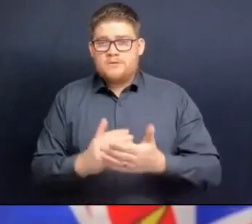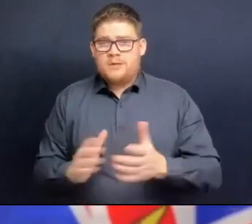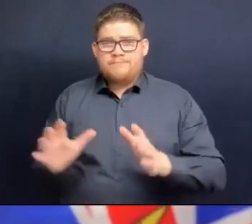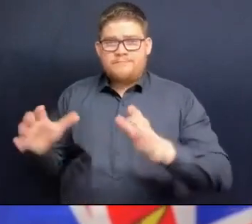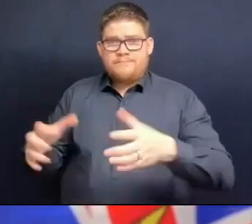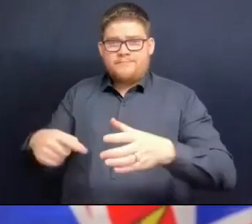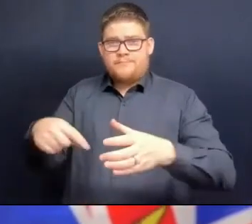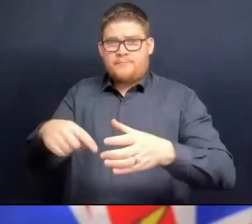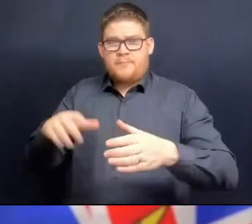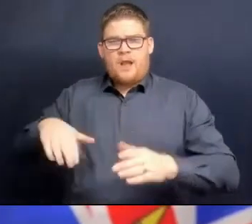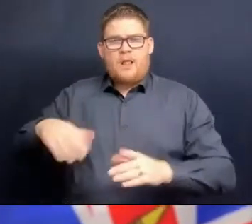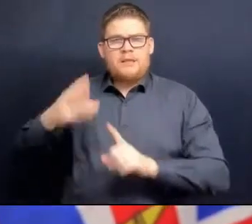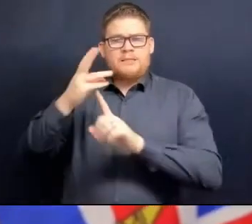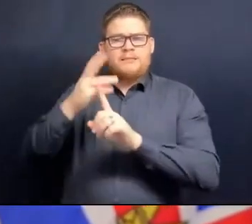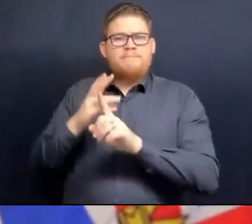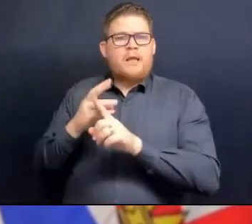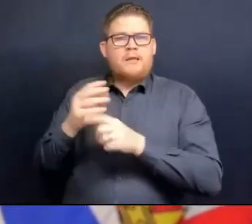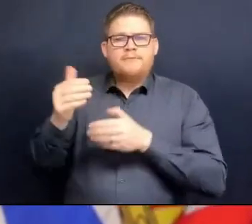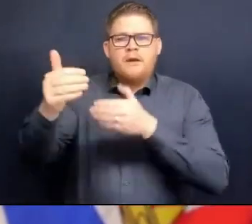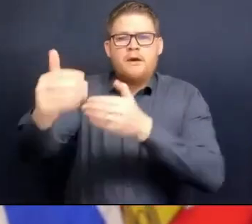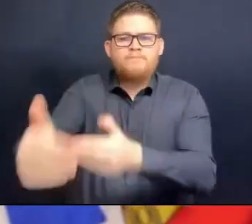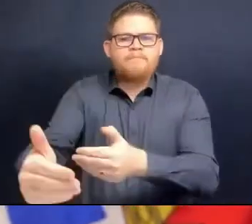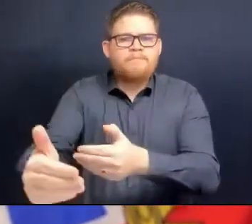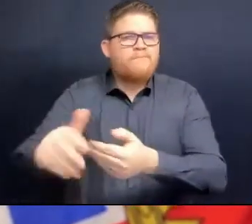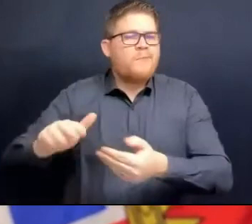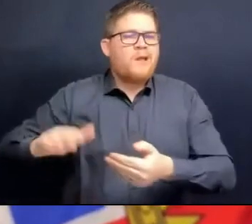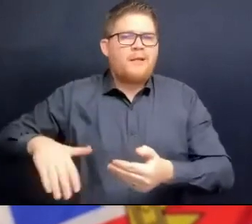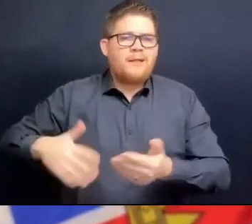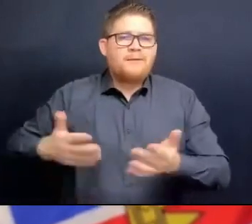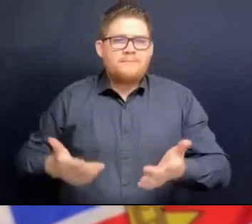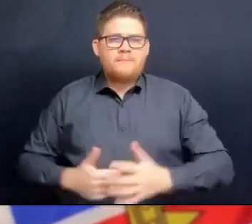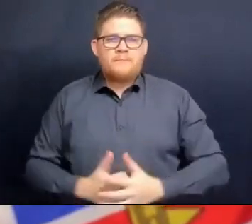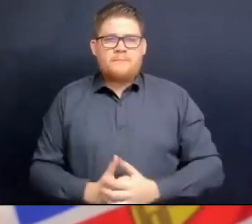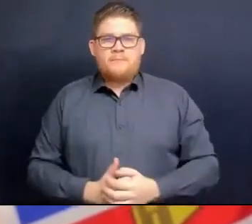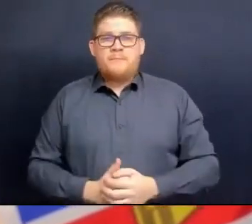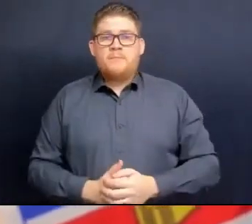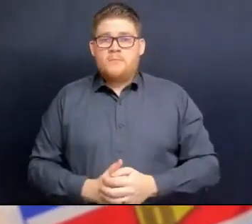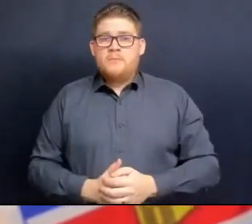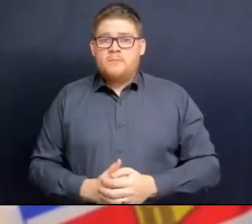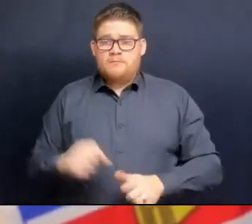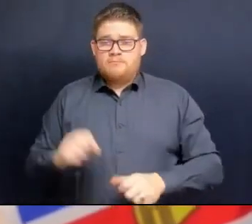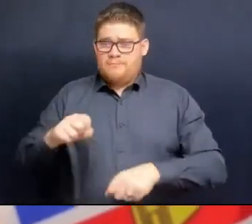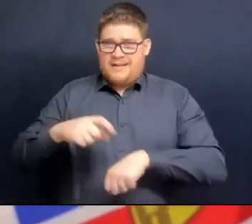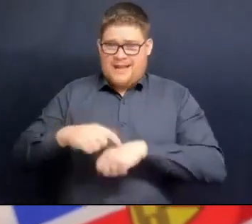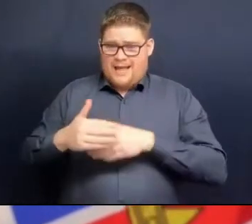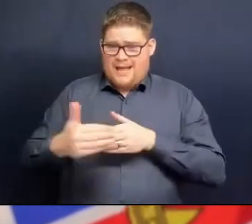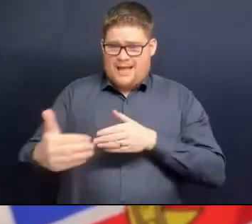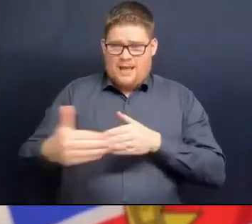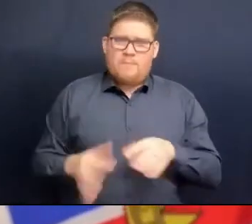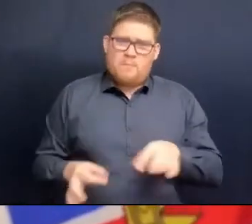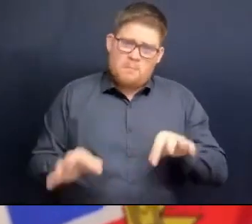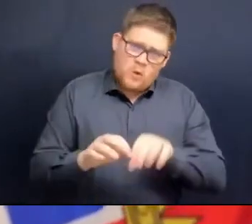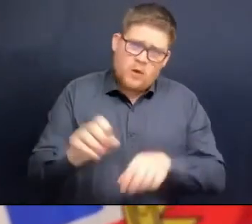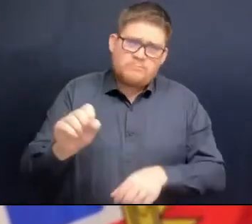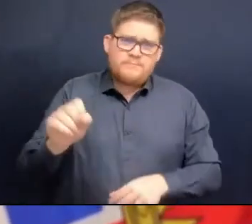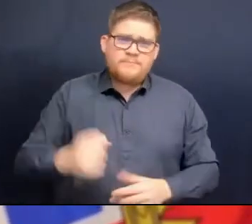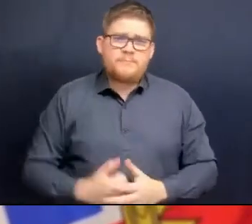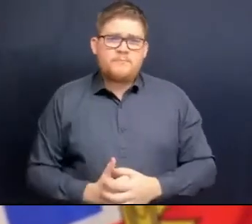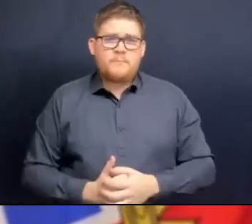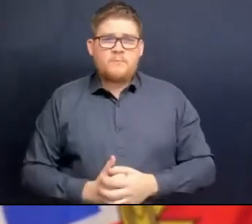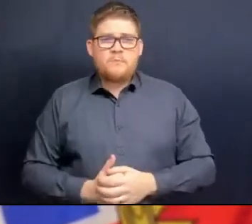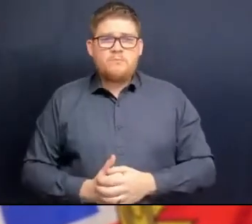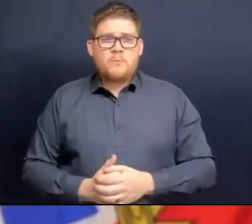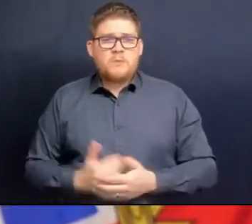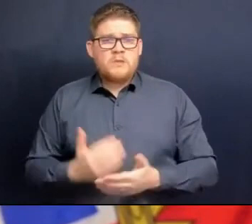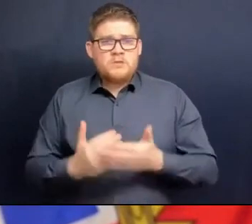people that are not yet eligible at that 6 months, and that interval is important. Some people are